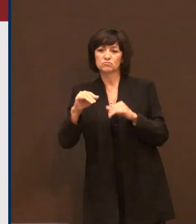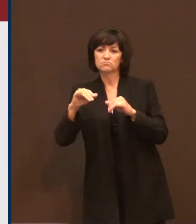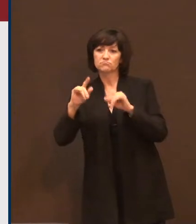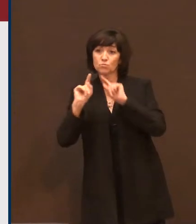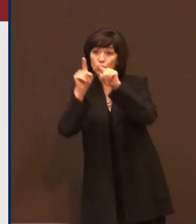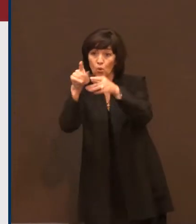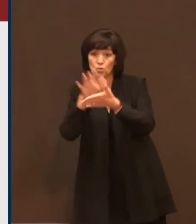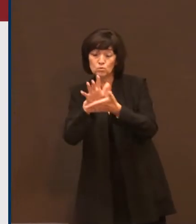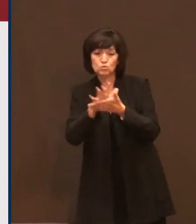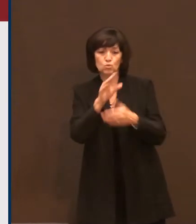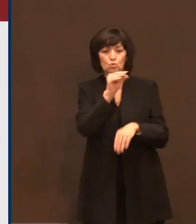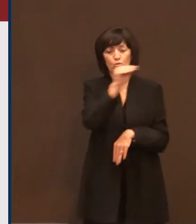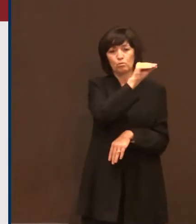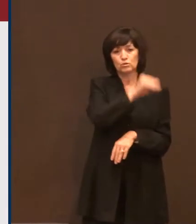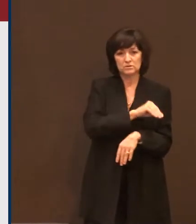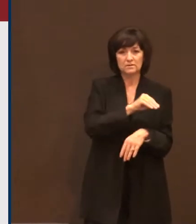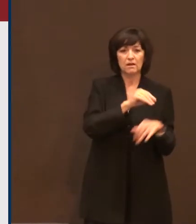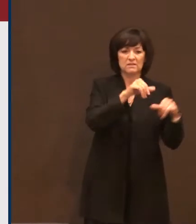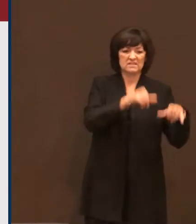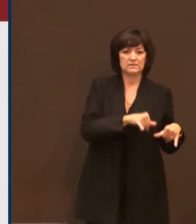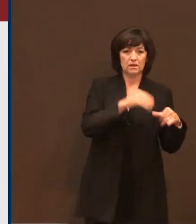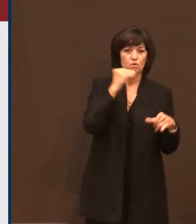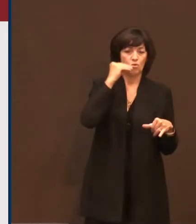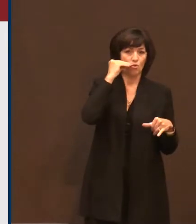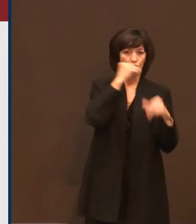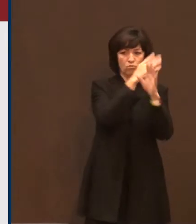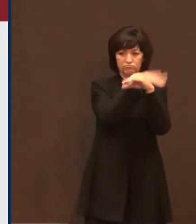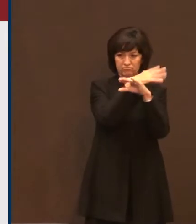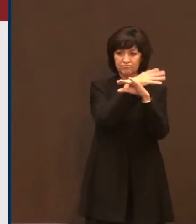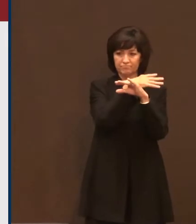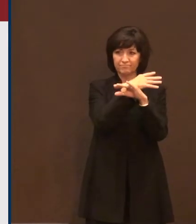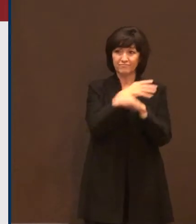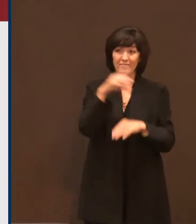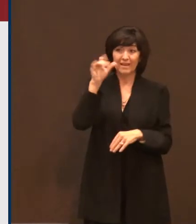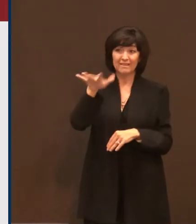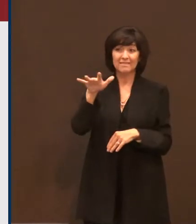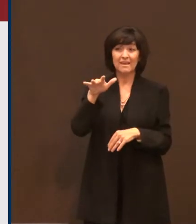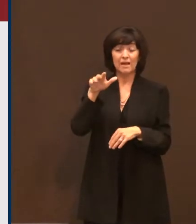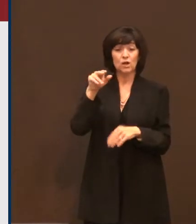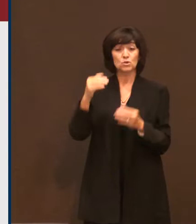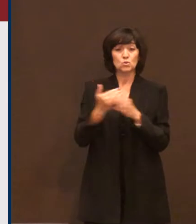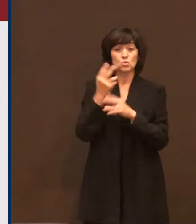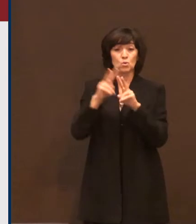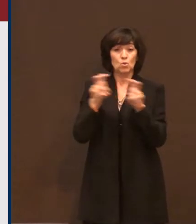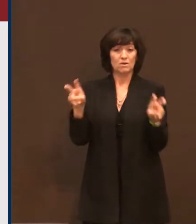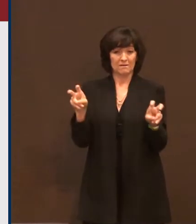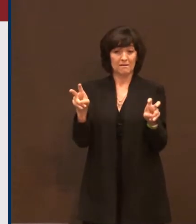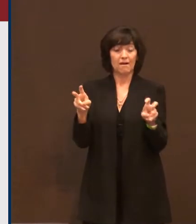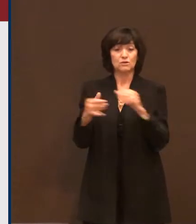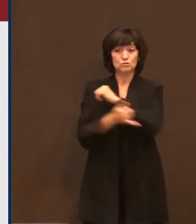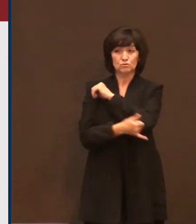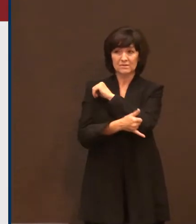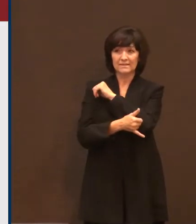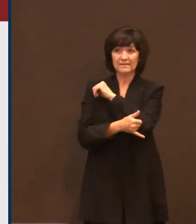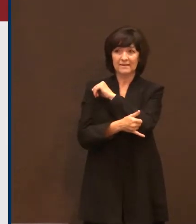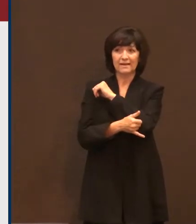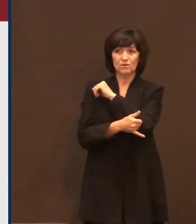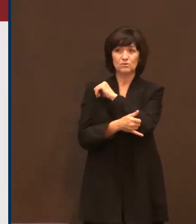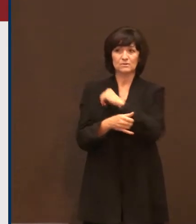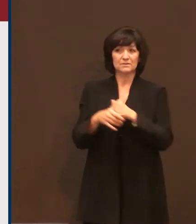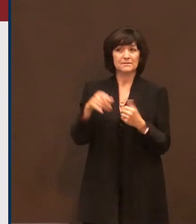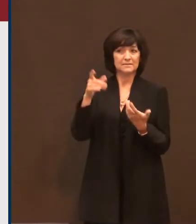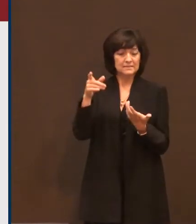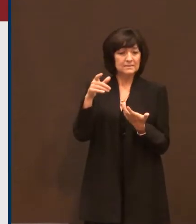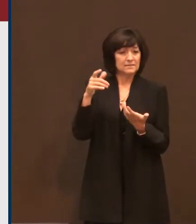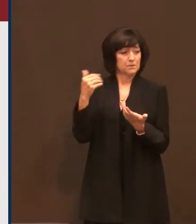percent positives and those daily case numbers being below the indices from the last chart. So at 5%